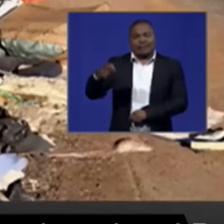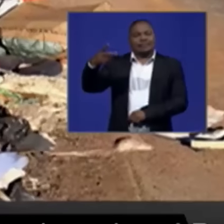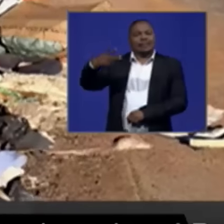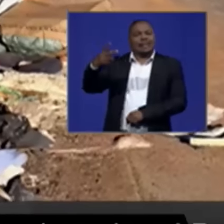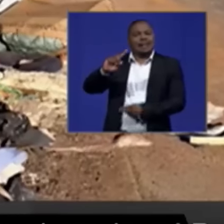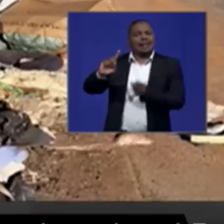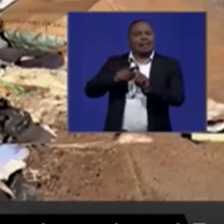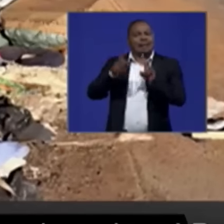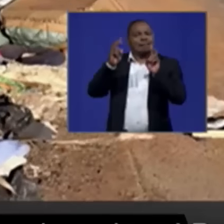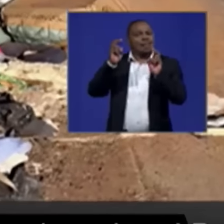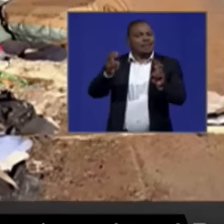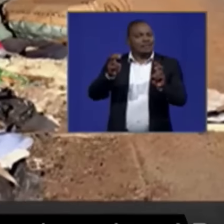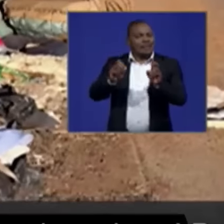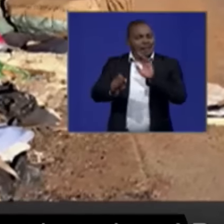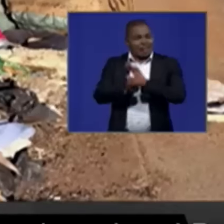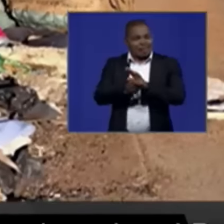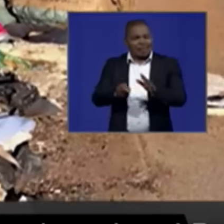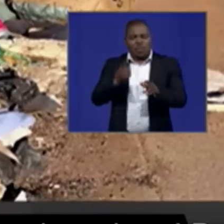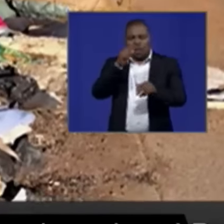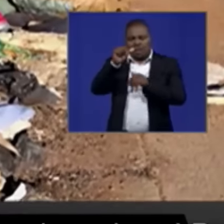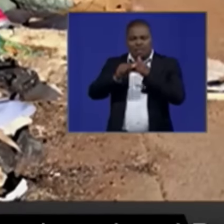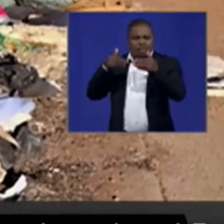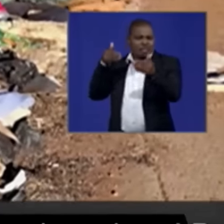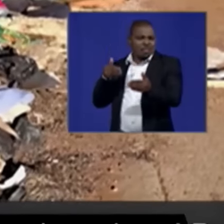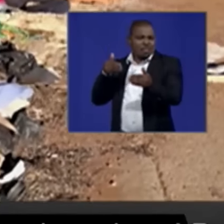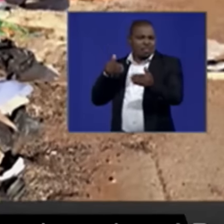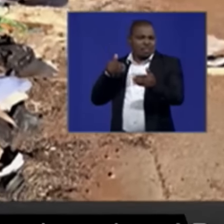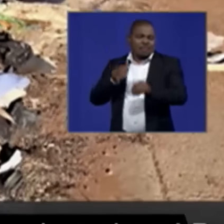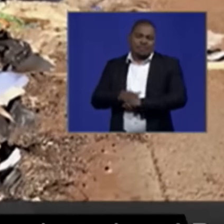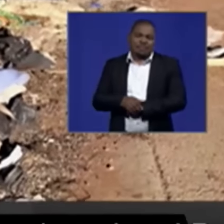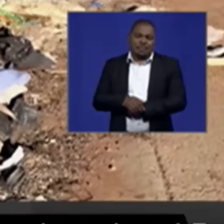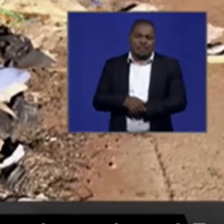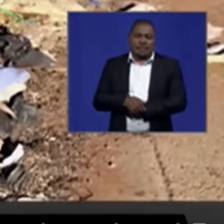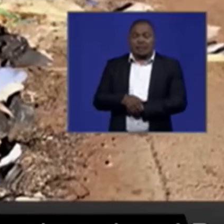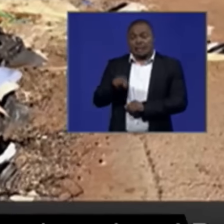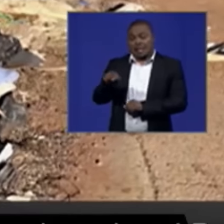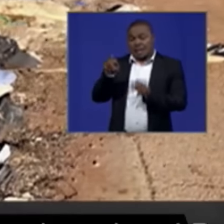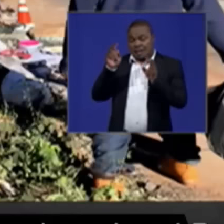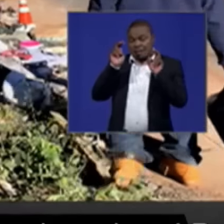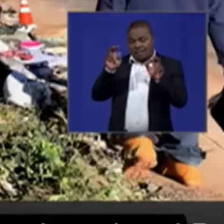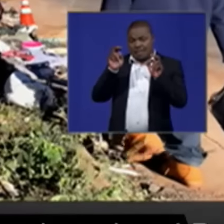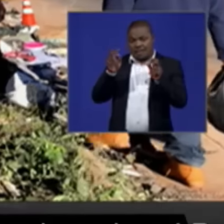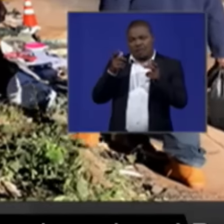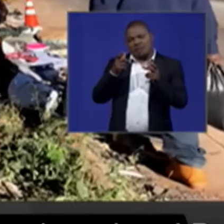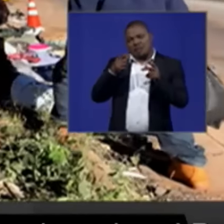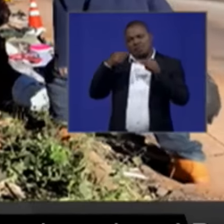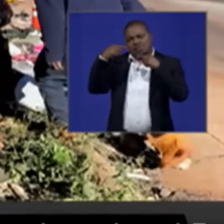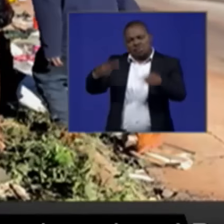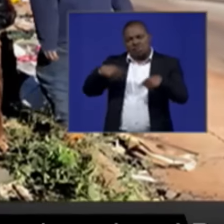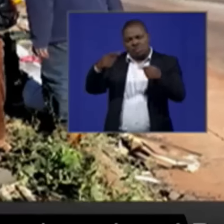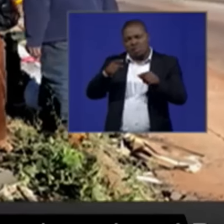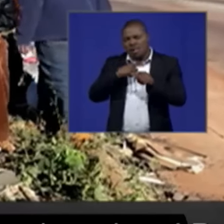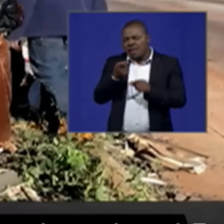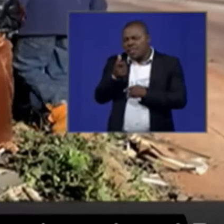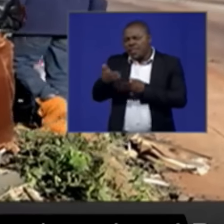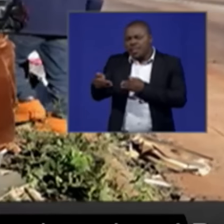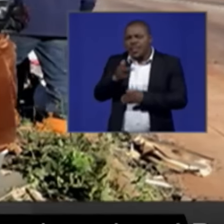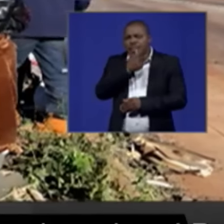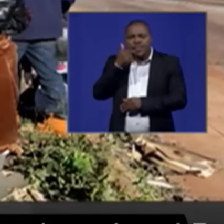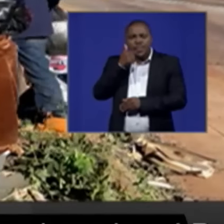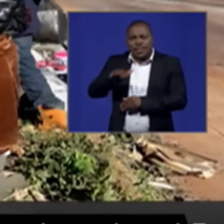bobedi ya bese yeo e diregago lebakeng la kgwedi bese yeo e bego e rwele banamedi ile ya menoga dikilomitara tšeo di sego kae go